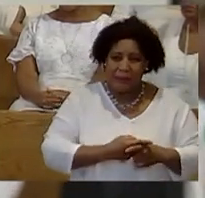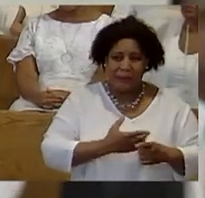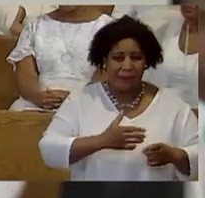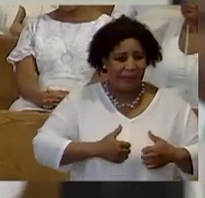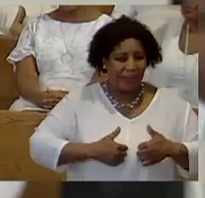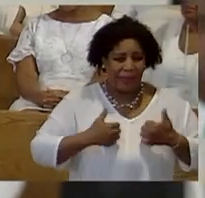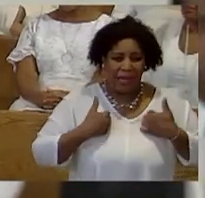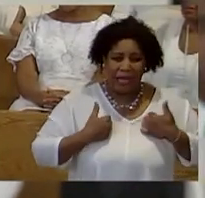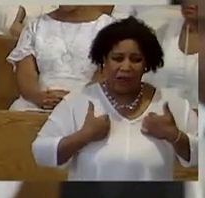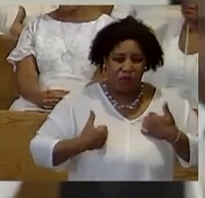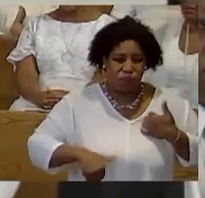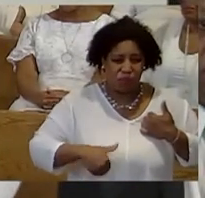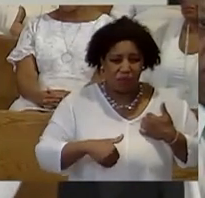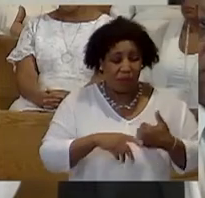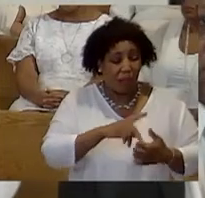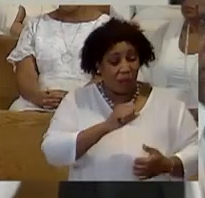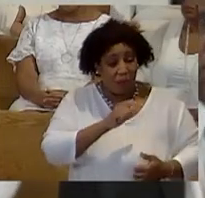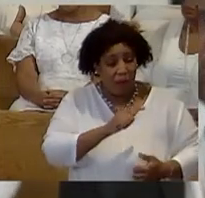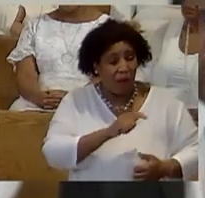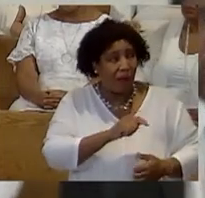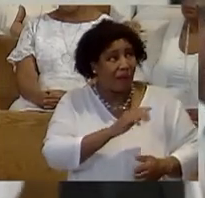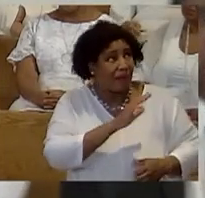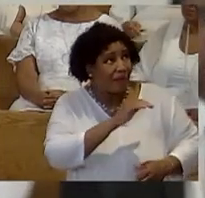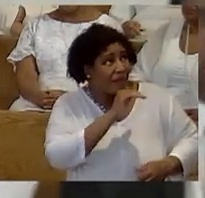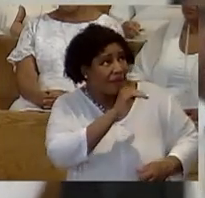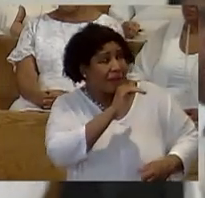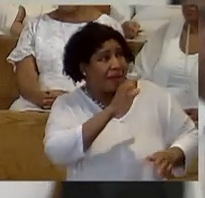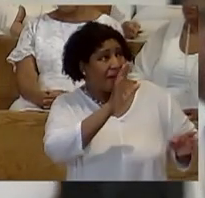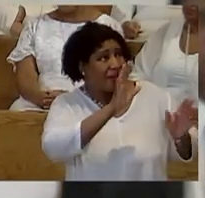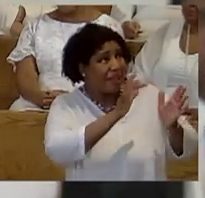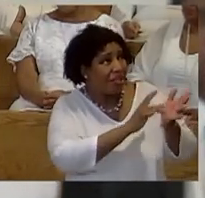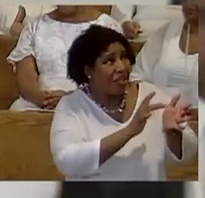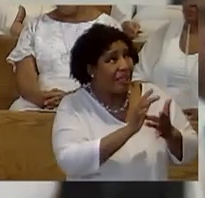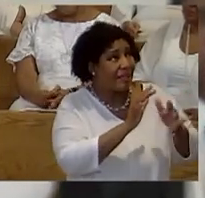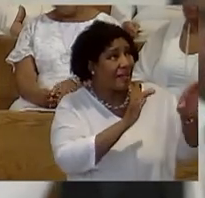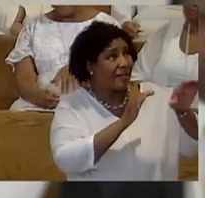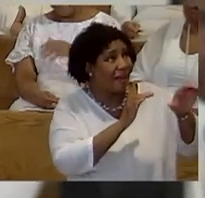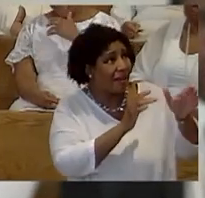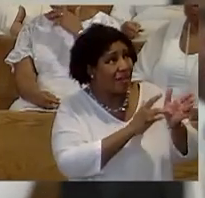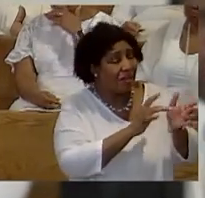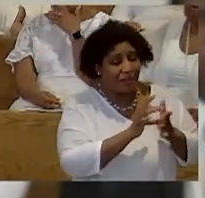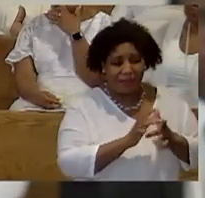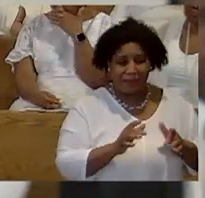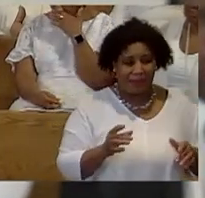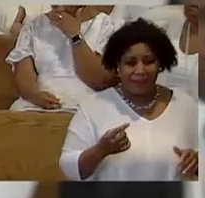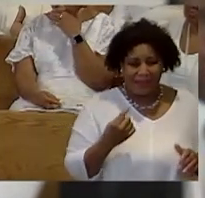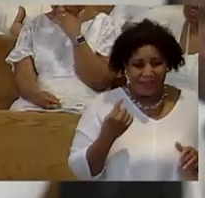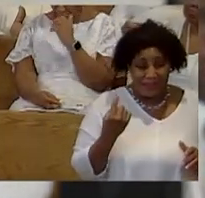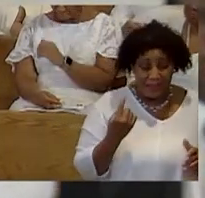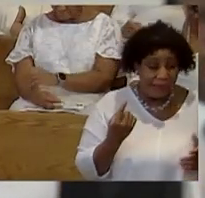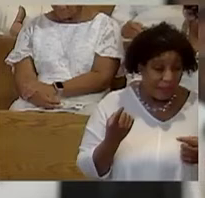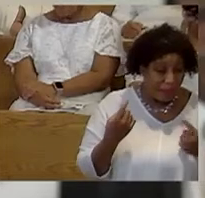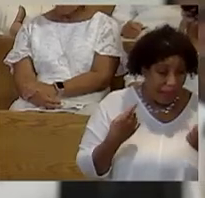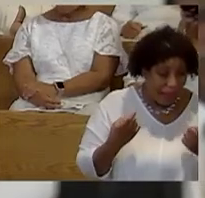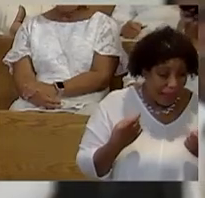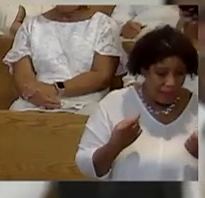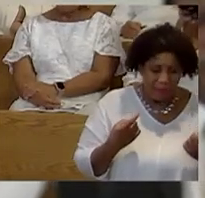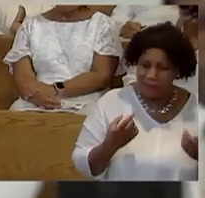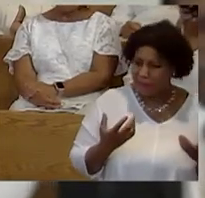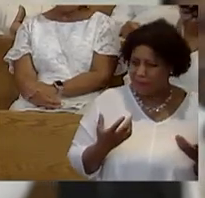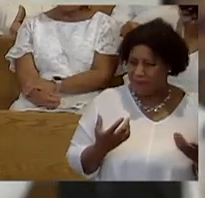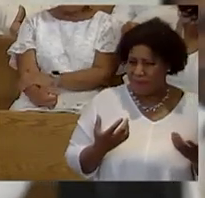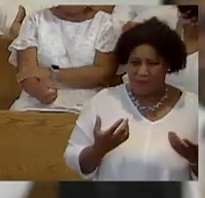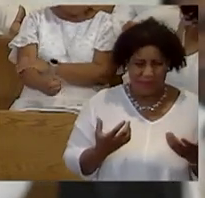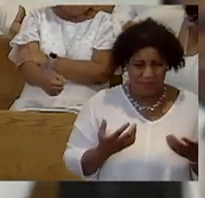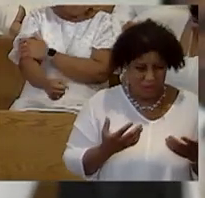his life, and he's having to call on the name of Jesus. And somebody may ask, then why, Reverend, do you call